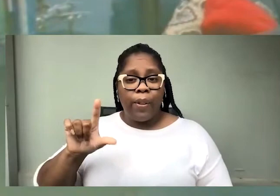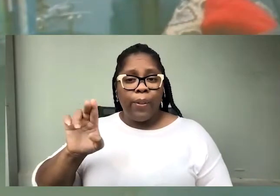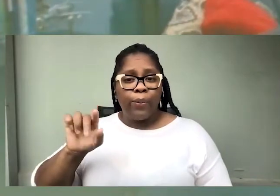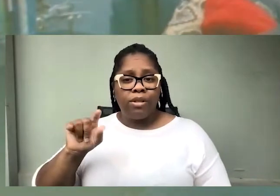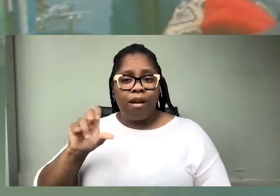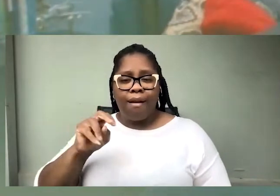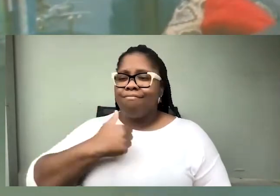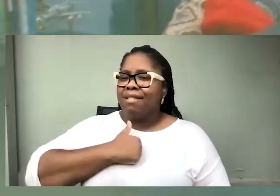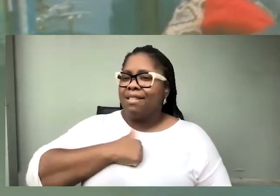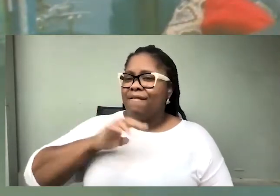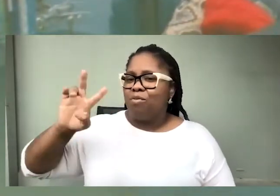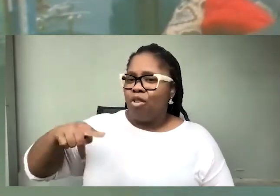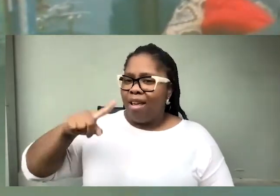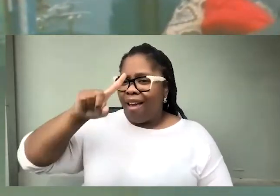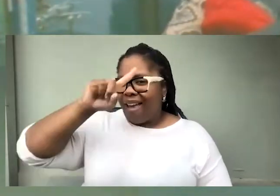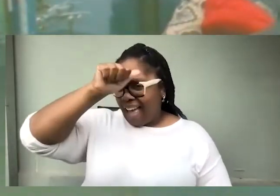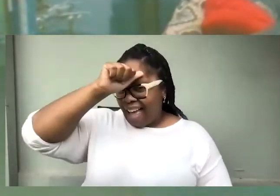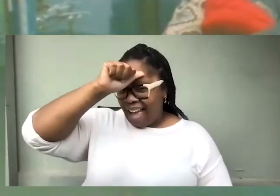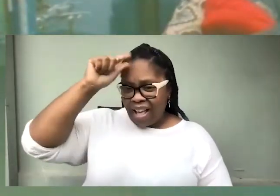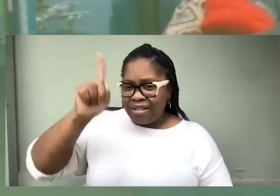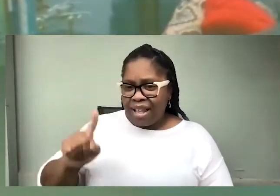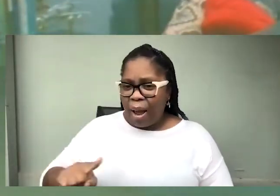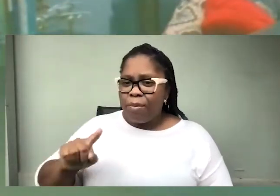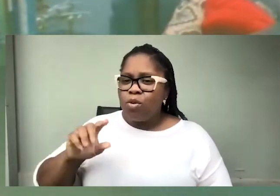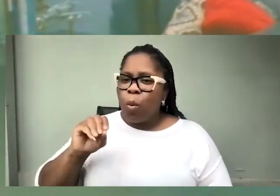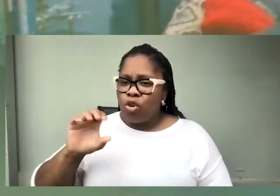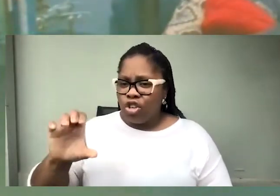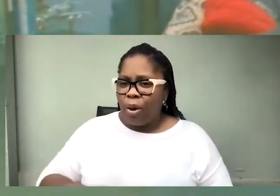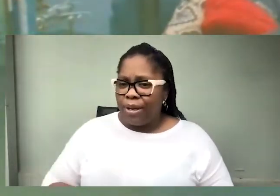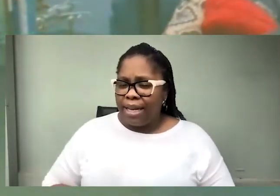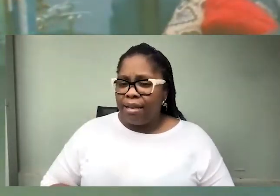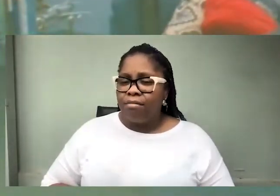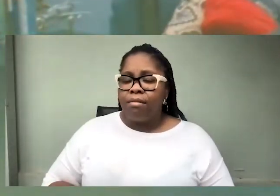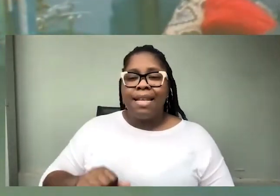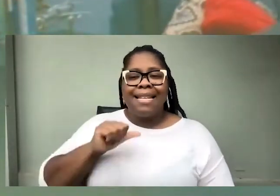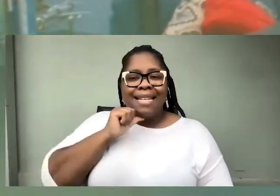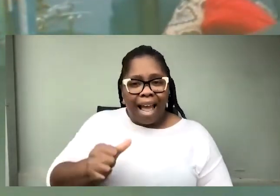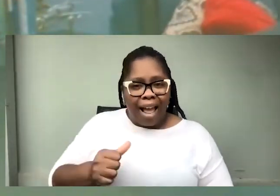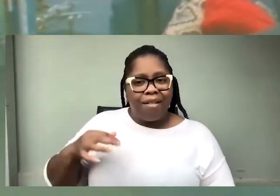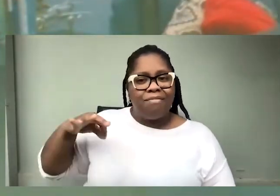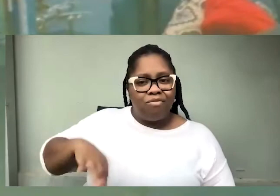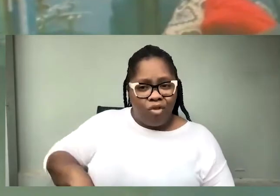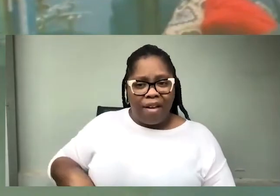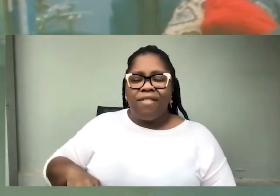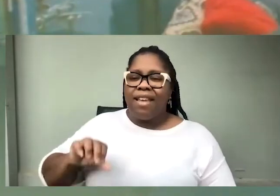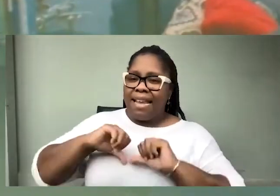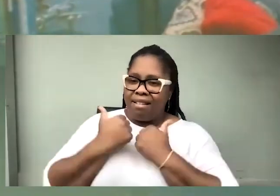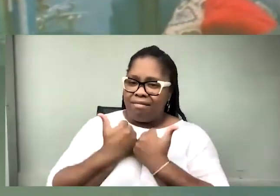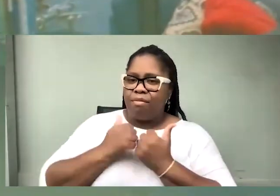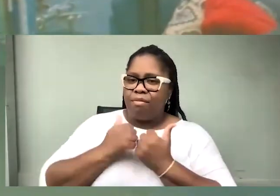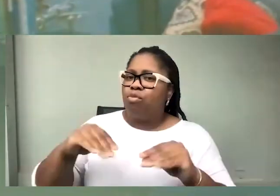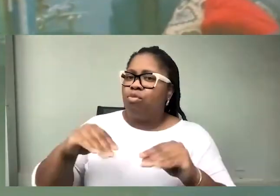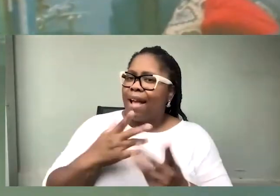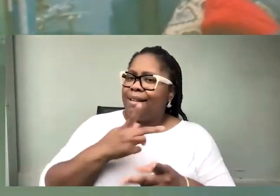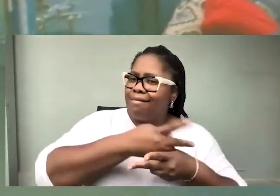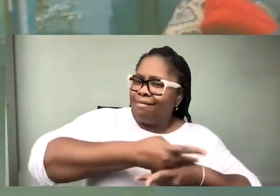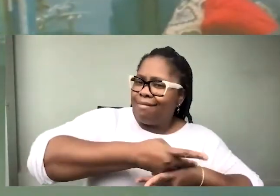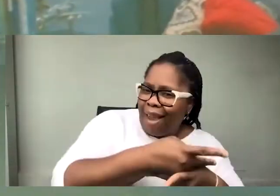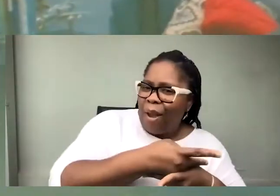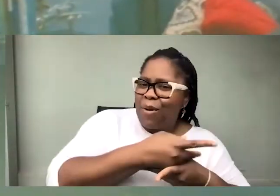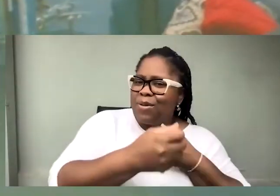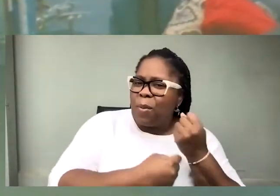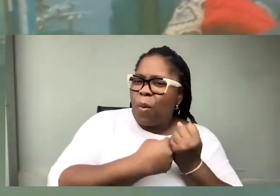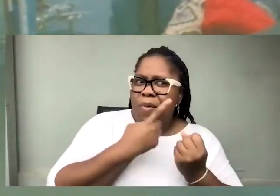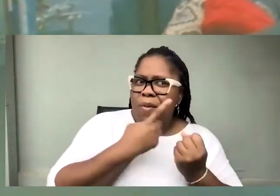Vice President at Alzheimer's Orange County. Our not-for-profit agency provides care and support of people